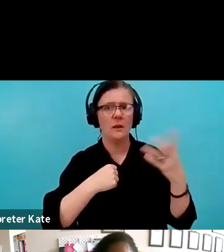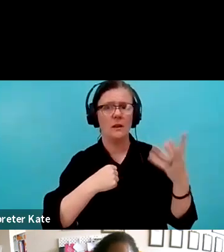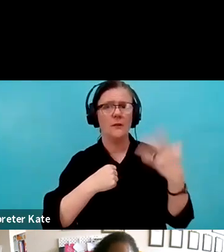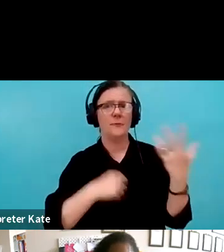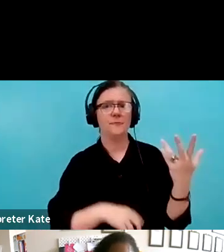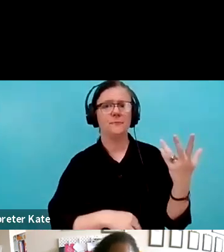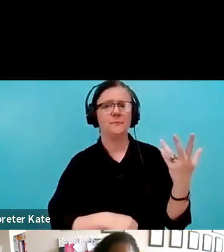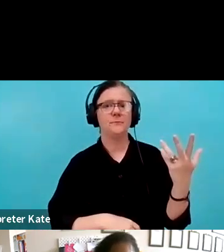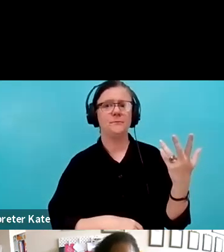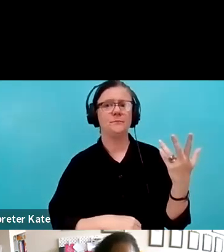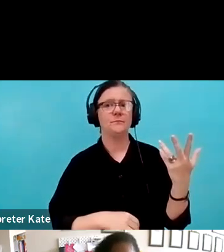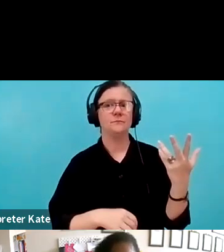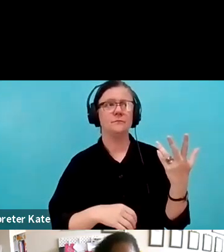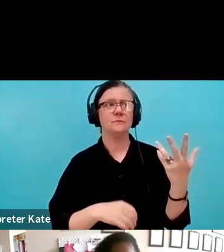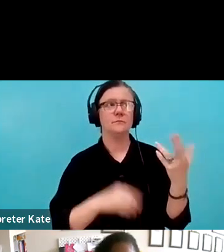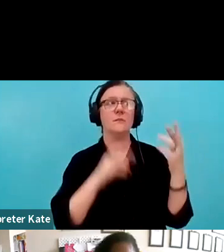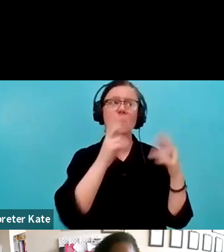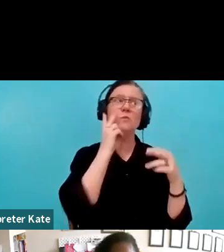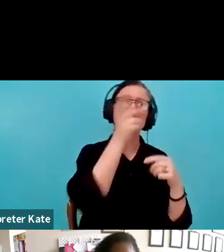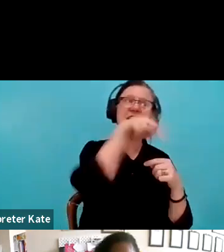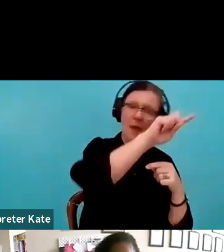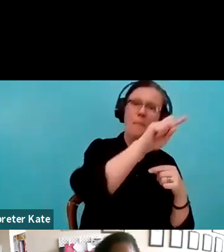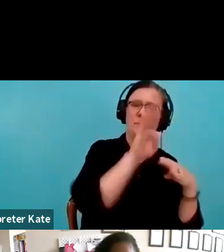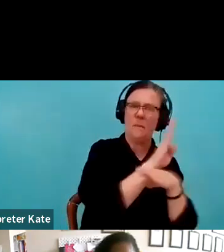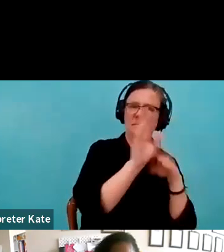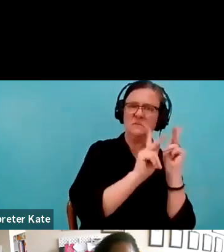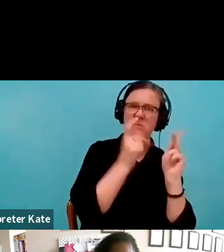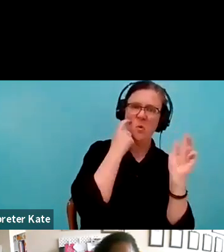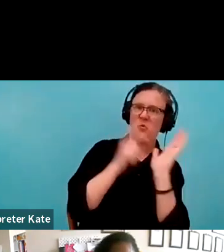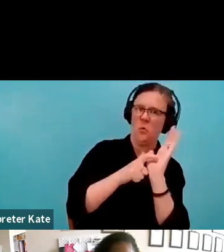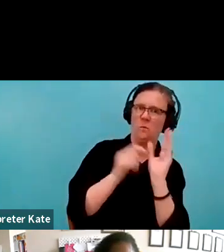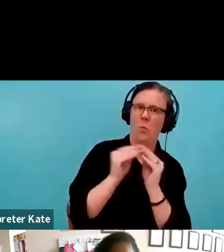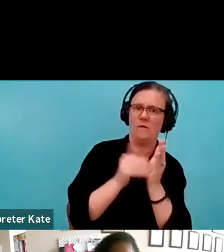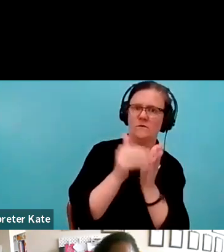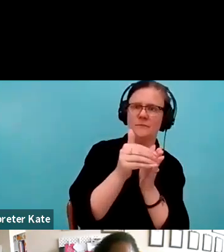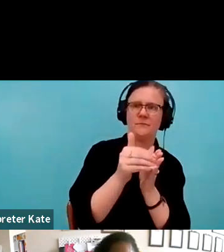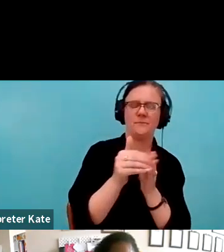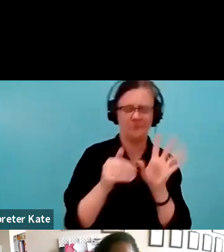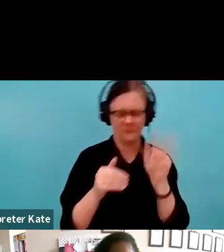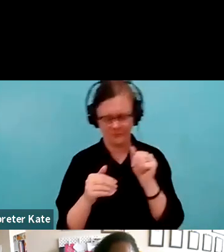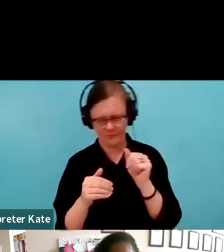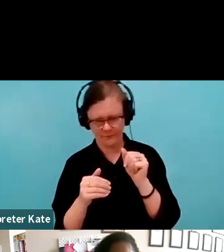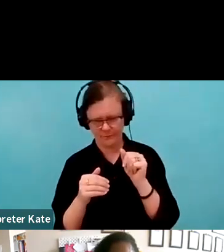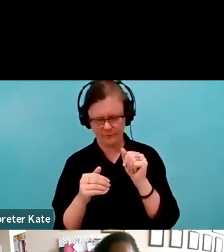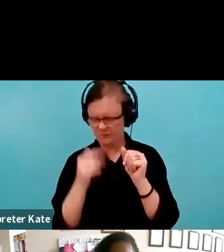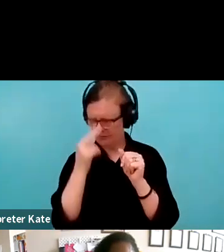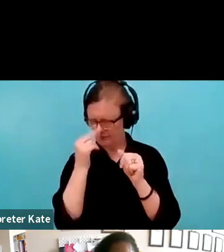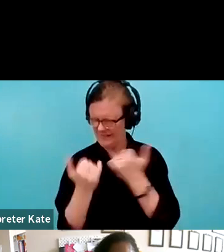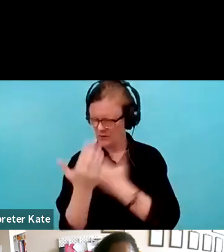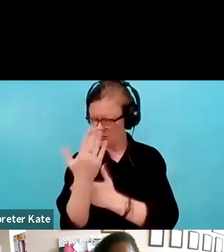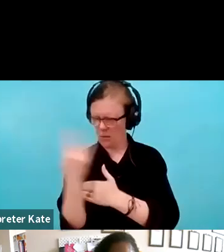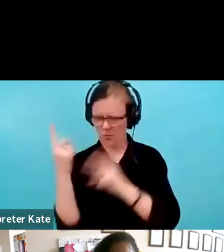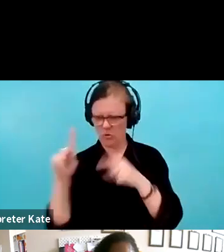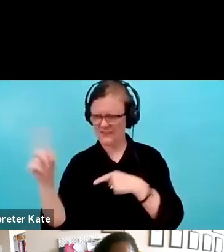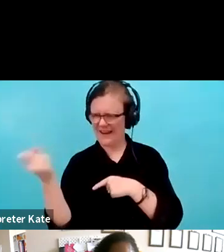and within the industry. And I think you know, I was just thinking that somebody asked us this morning something to the